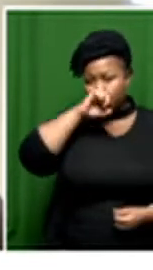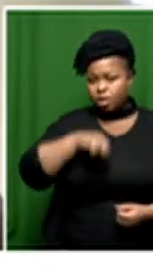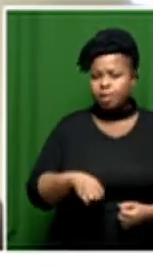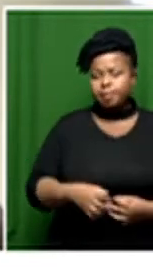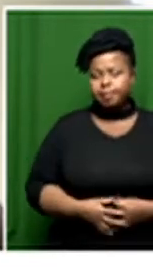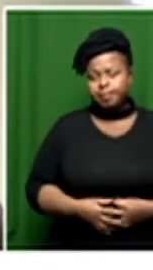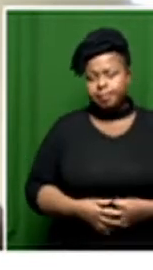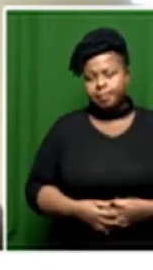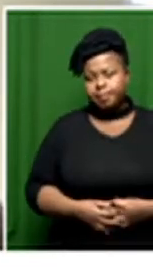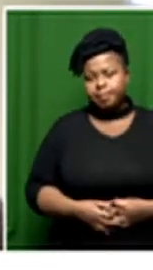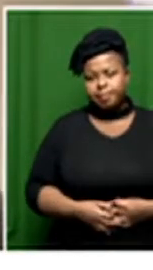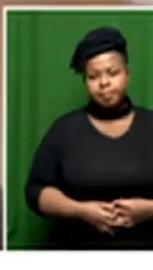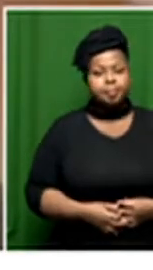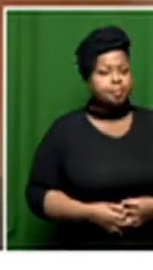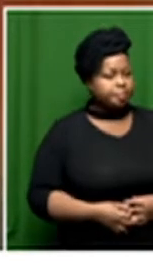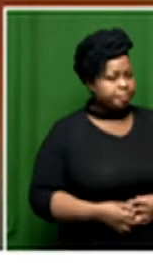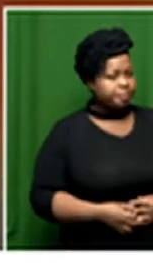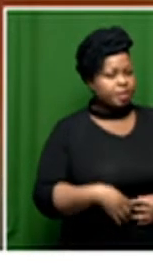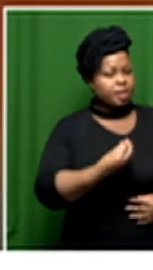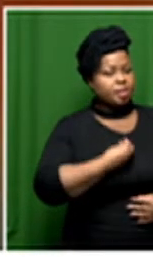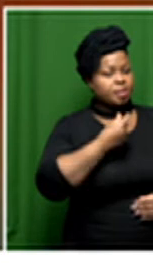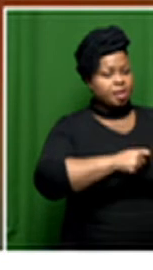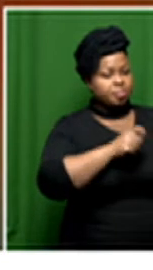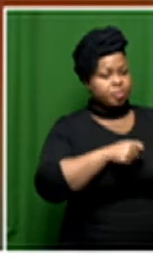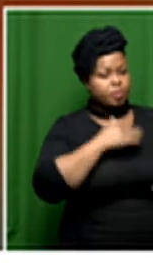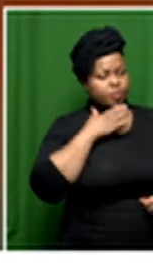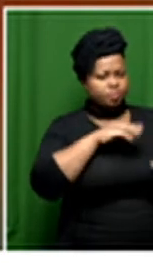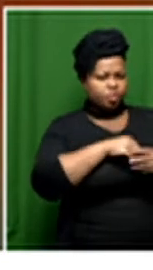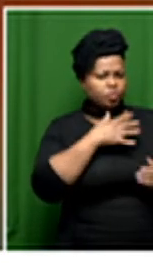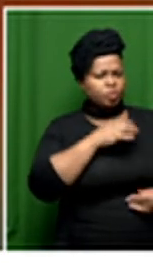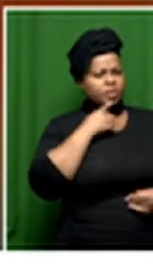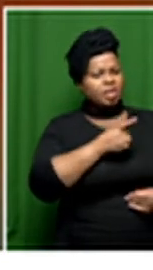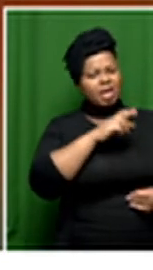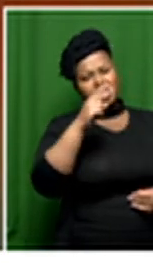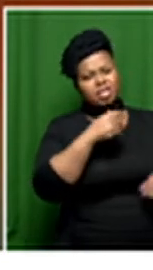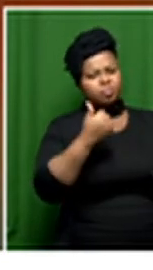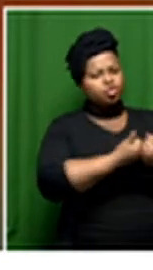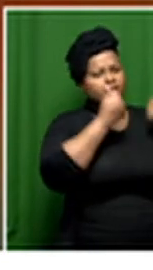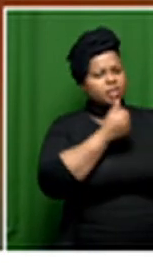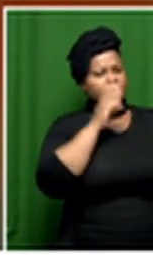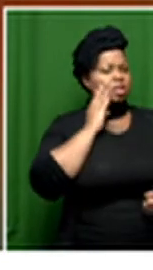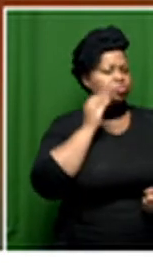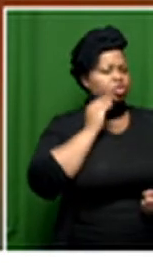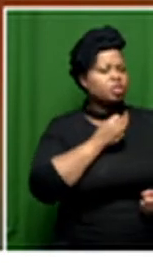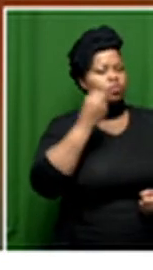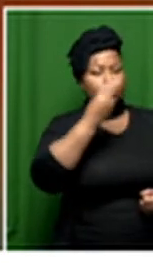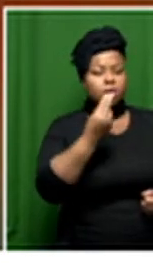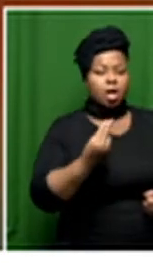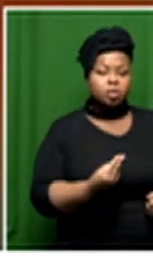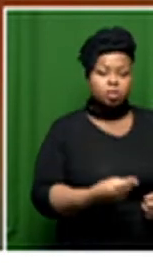best. Yeah, and speaking of young people owning the industry, what would you say are some of the challenges that they face in art,